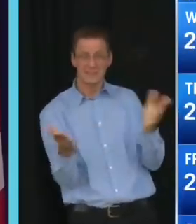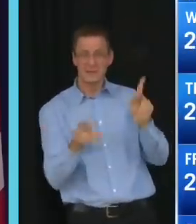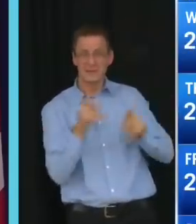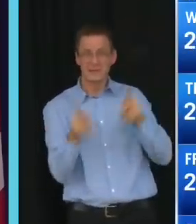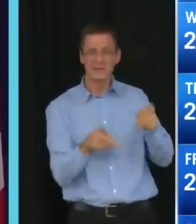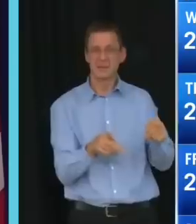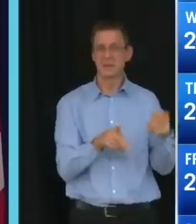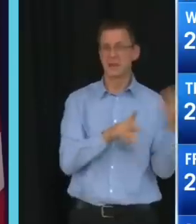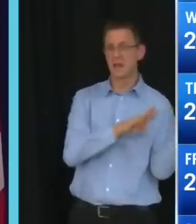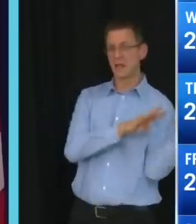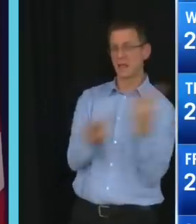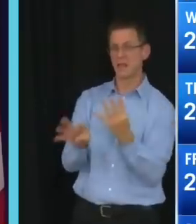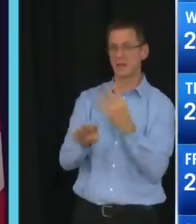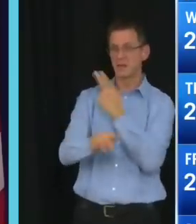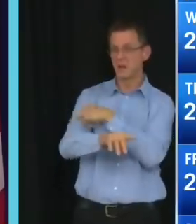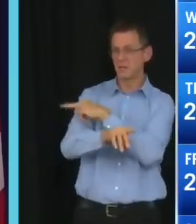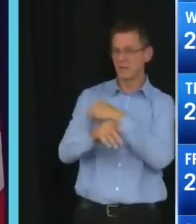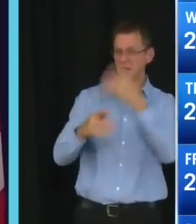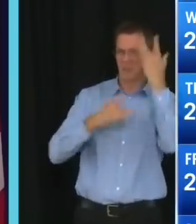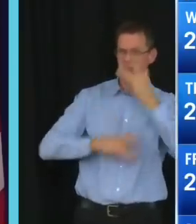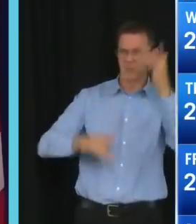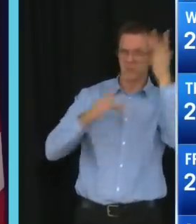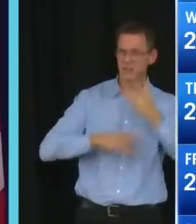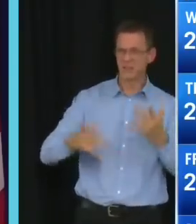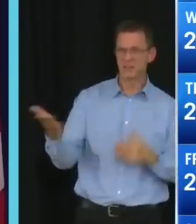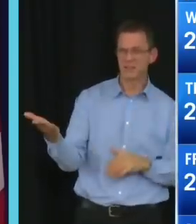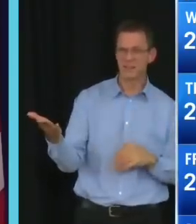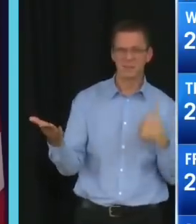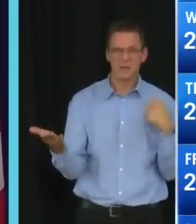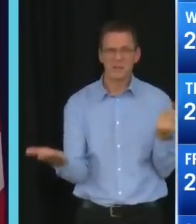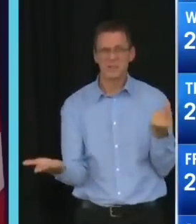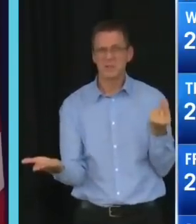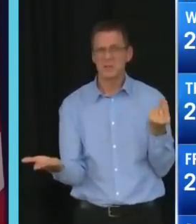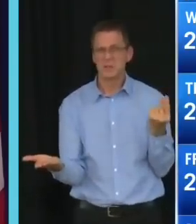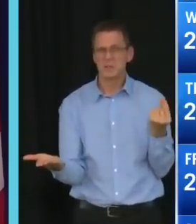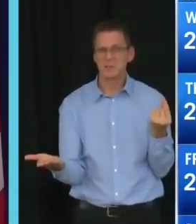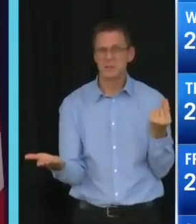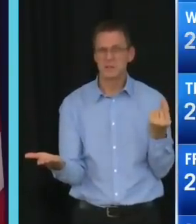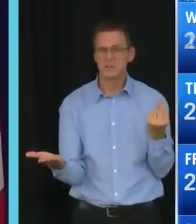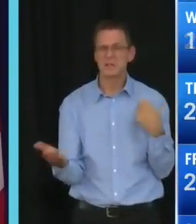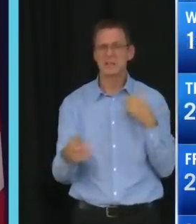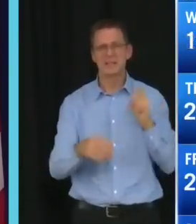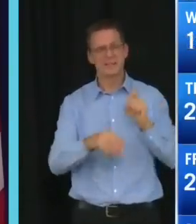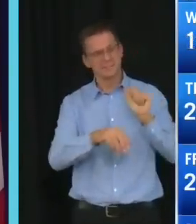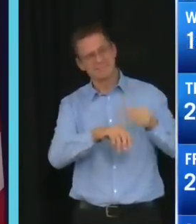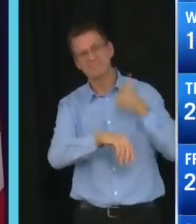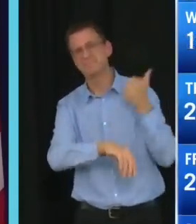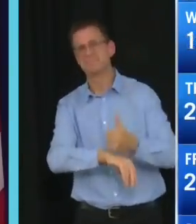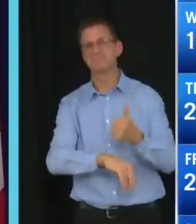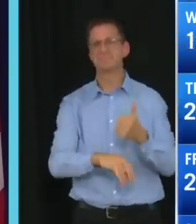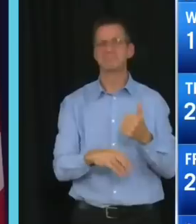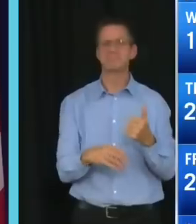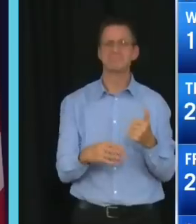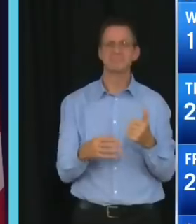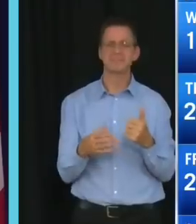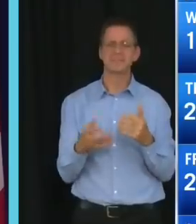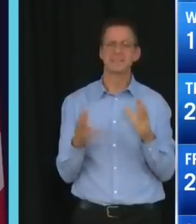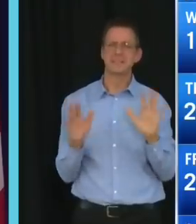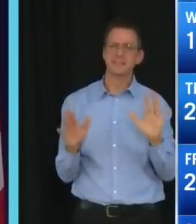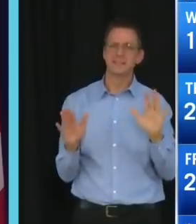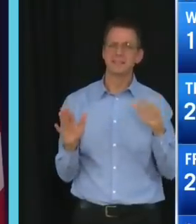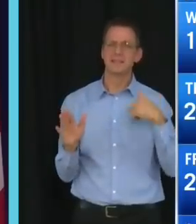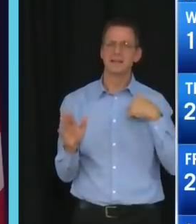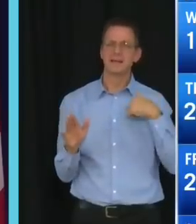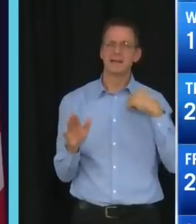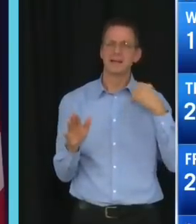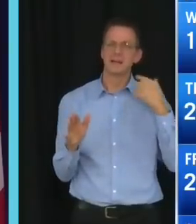only responsible choice that we have. I had earlier committed not to introduce proof of vaccination because of